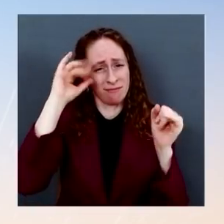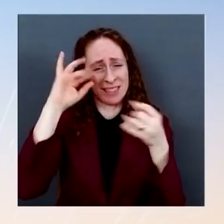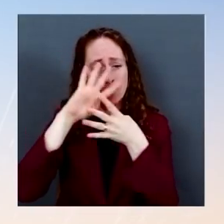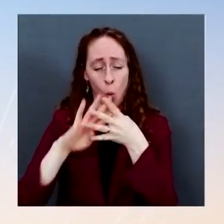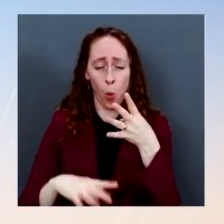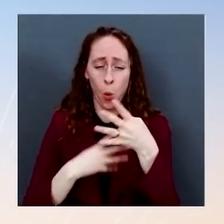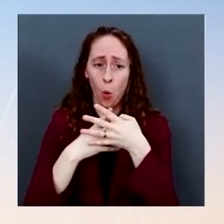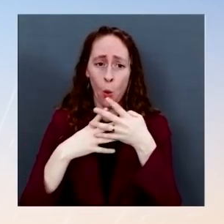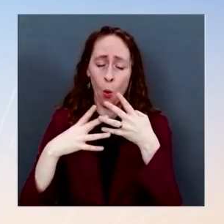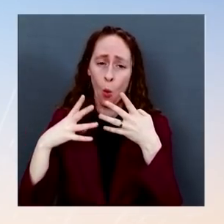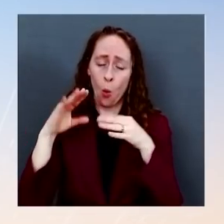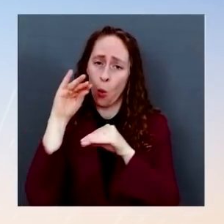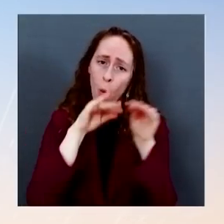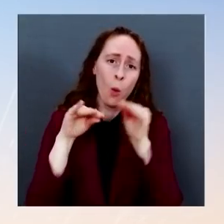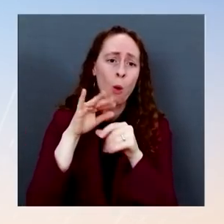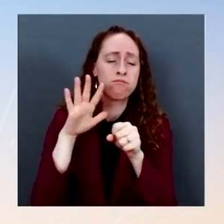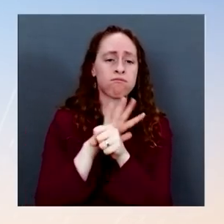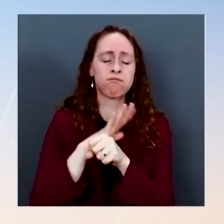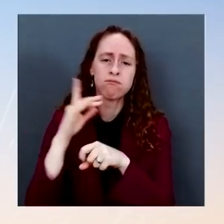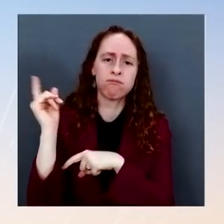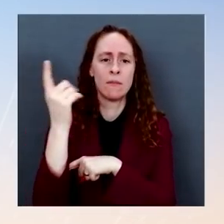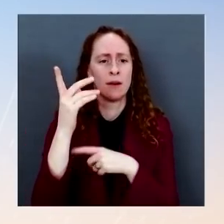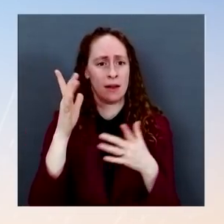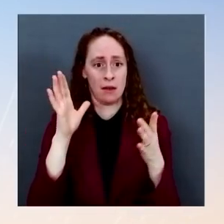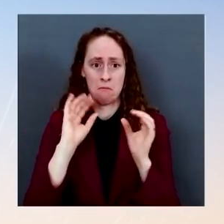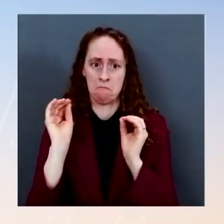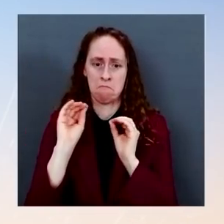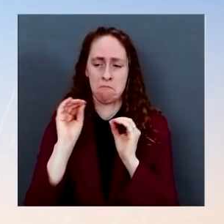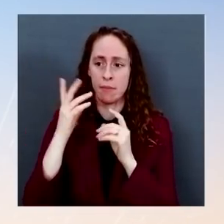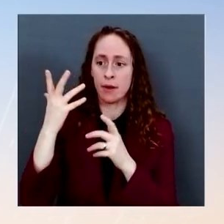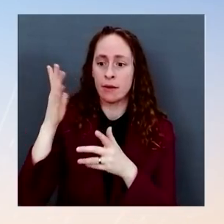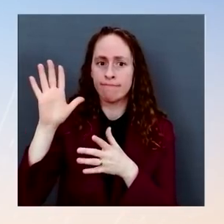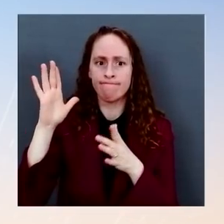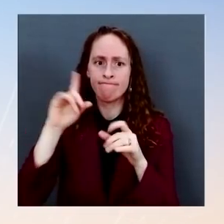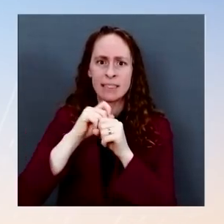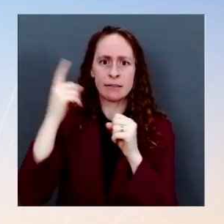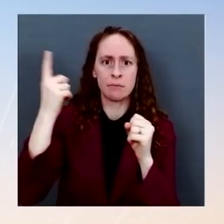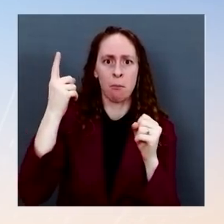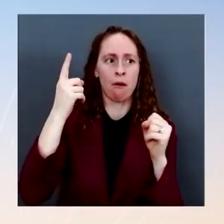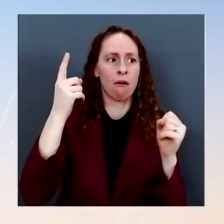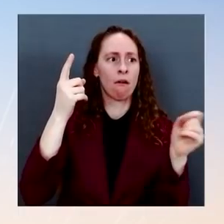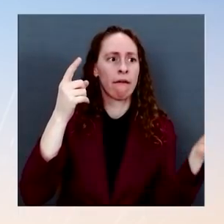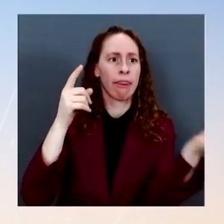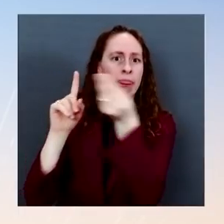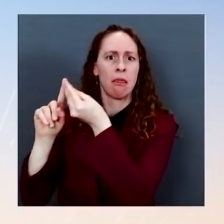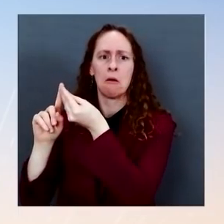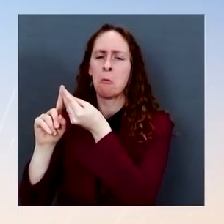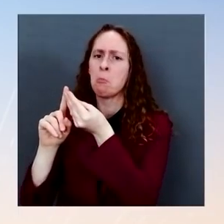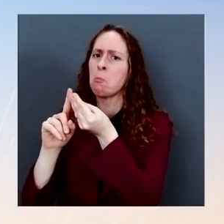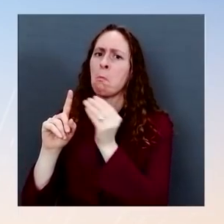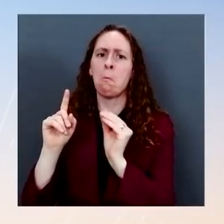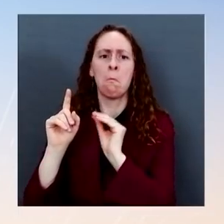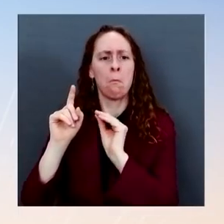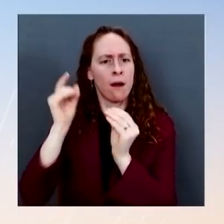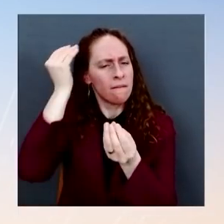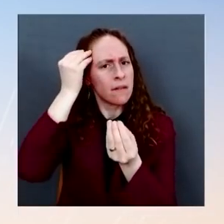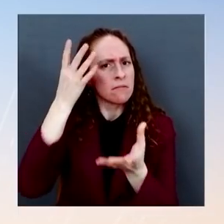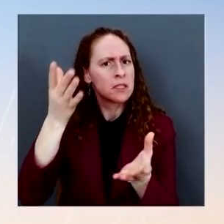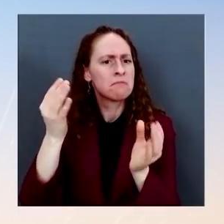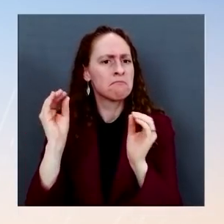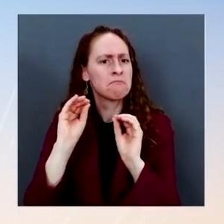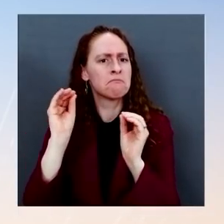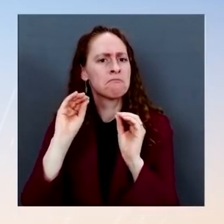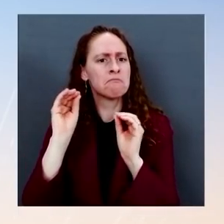time. But again, we expect there to be breakthrough cases across the country. Right? And